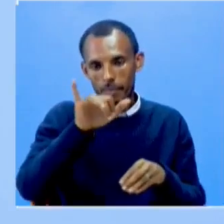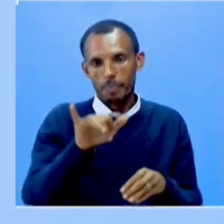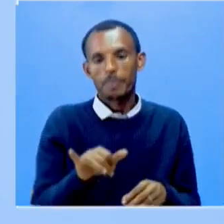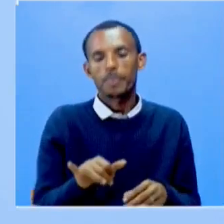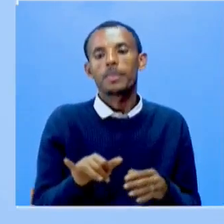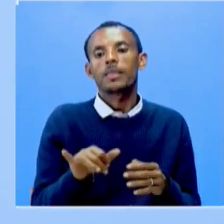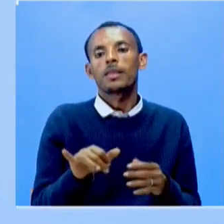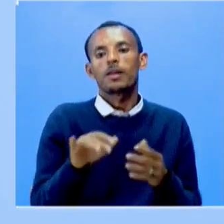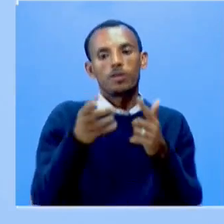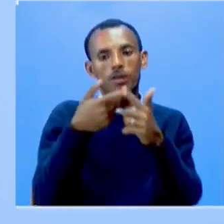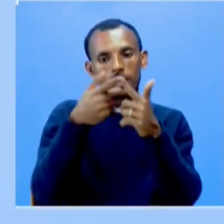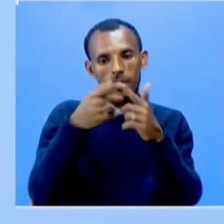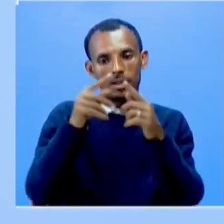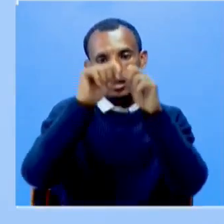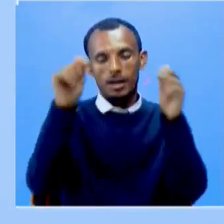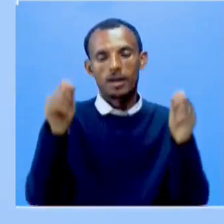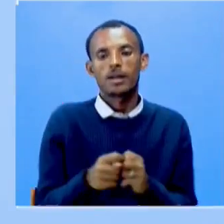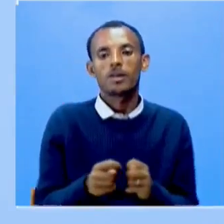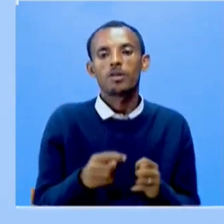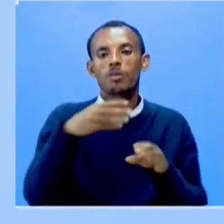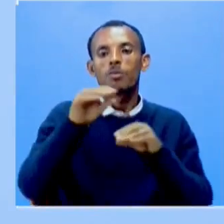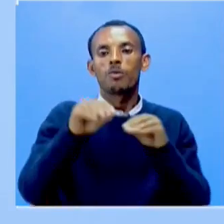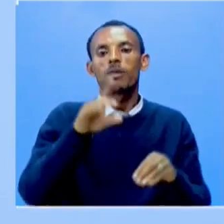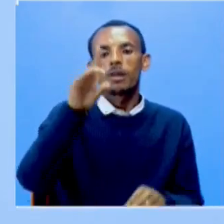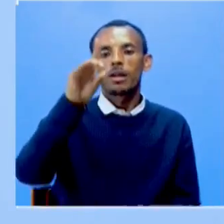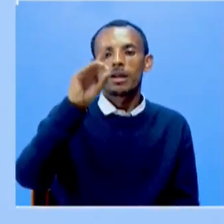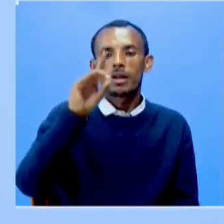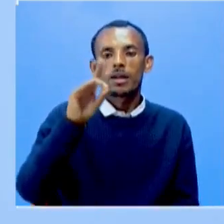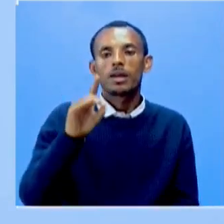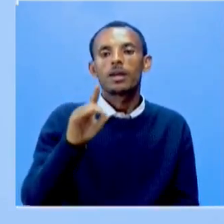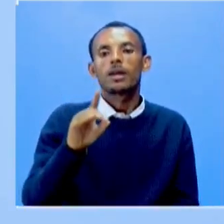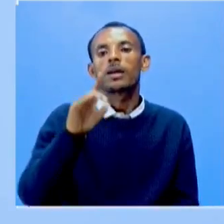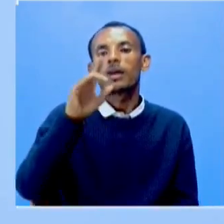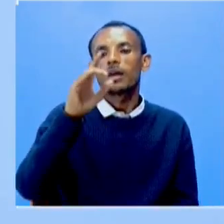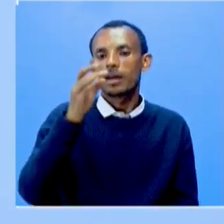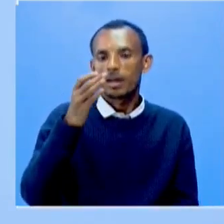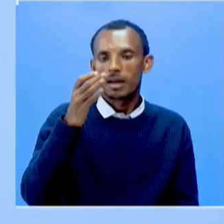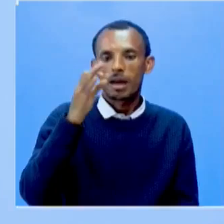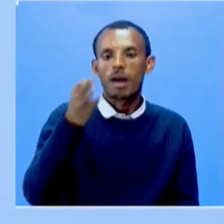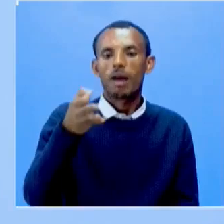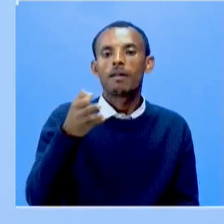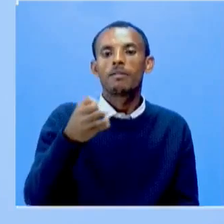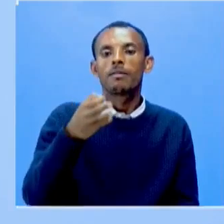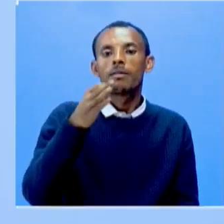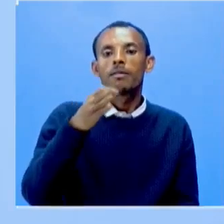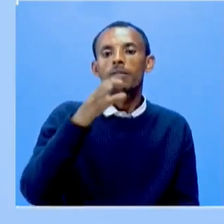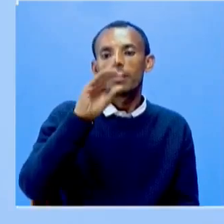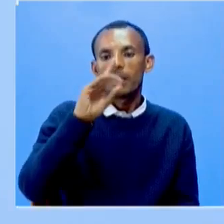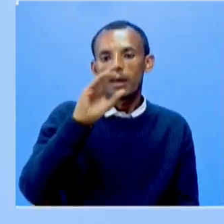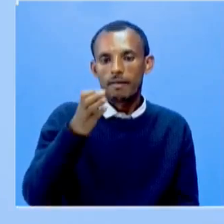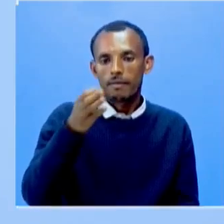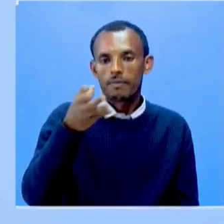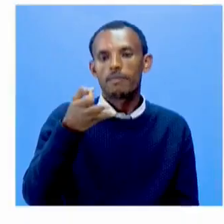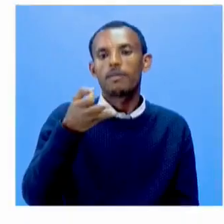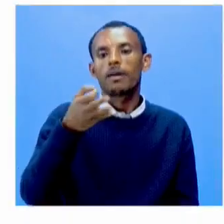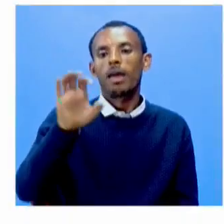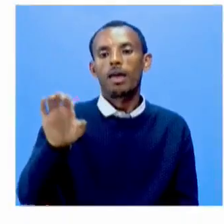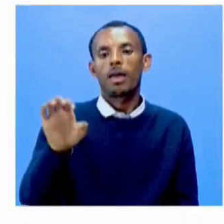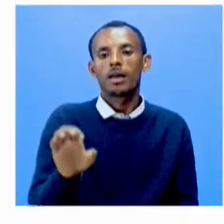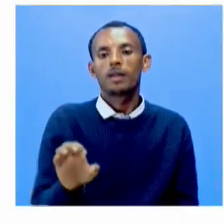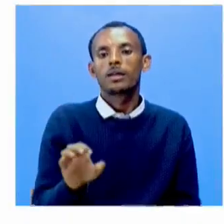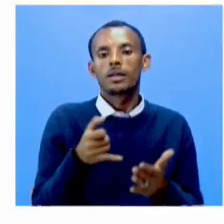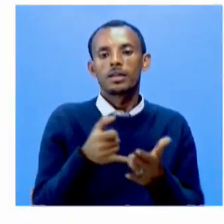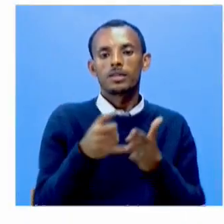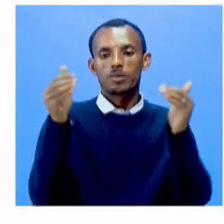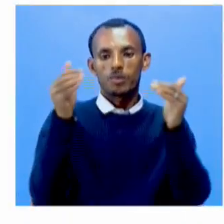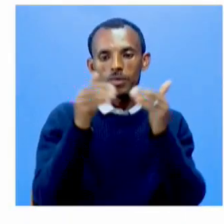also. So you move from mark 1 to mark 04, DFE. Therefore, it is